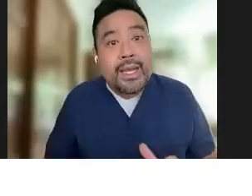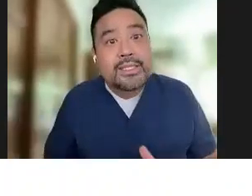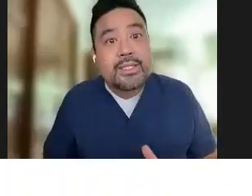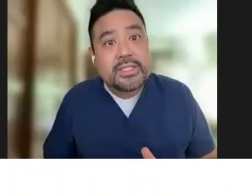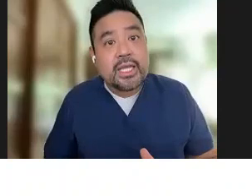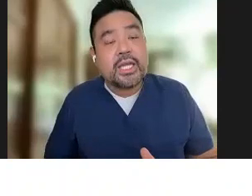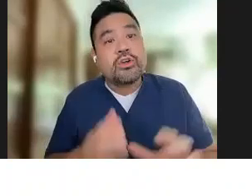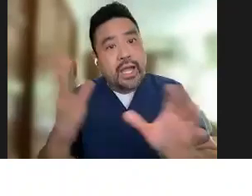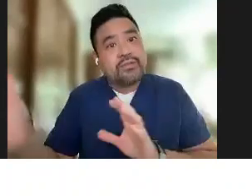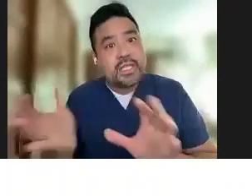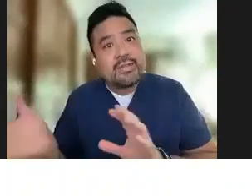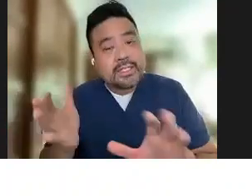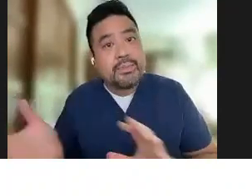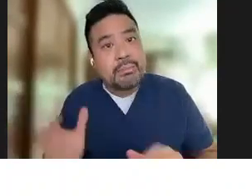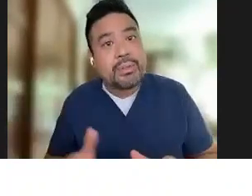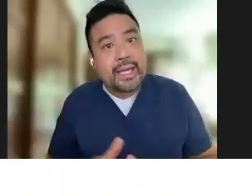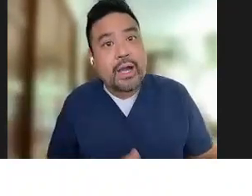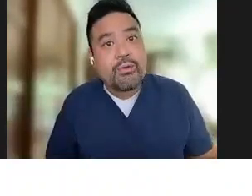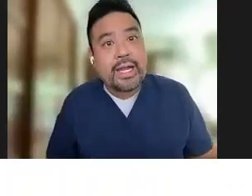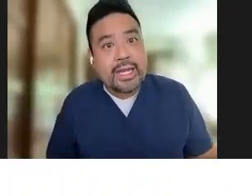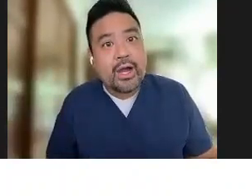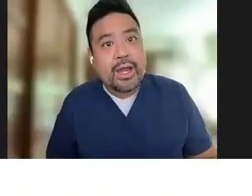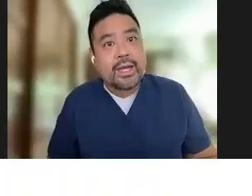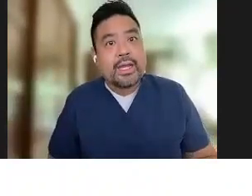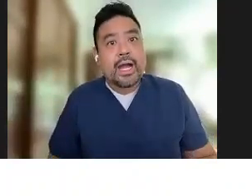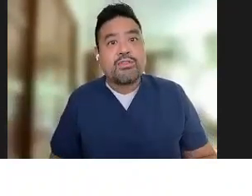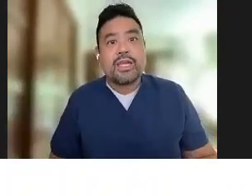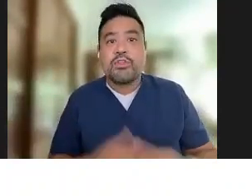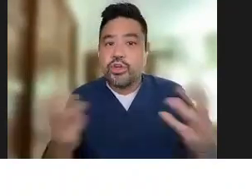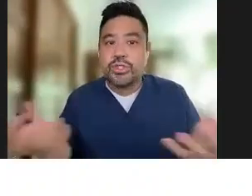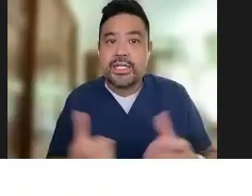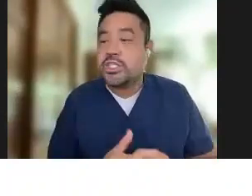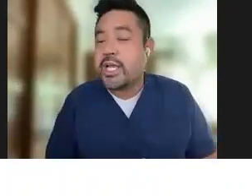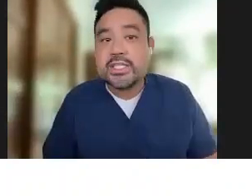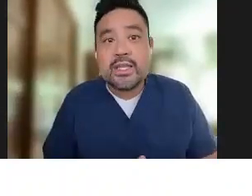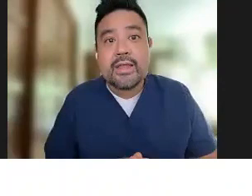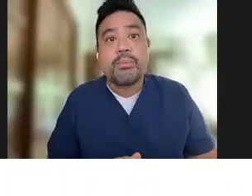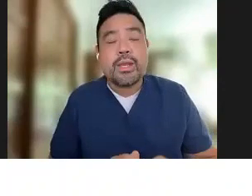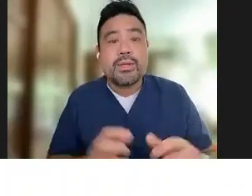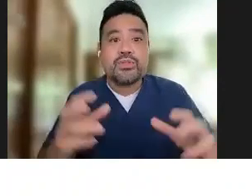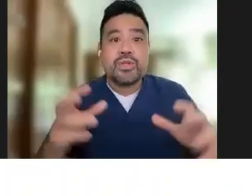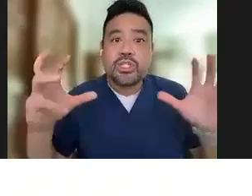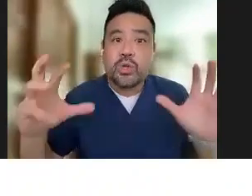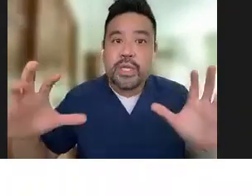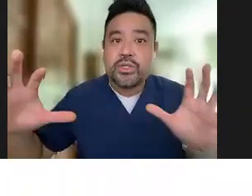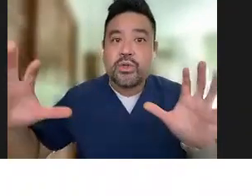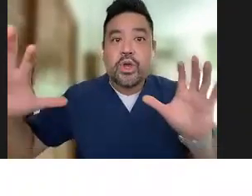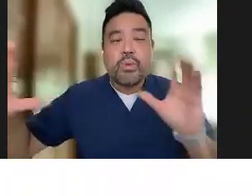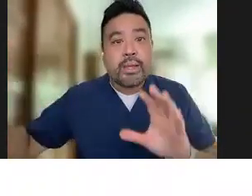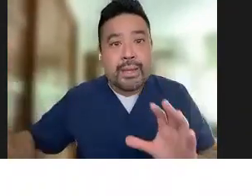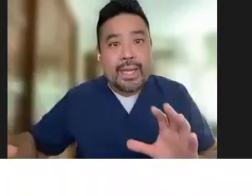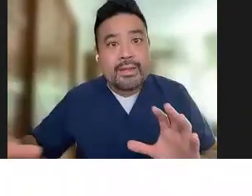that remains to be seen. You're kind of seeing that debate play out right now. And I think in the news, it has suggested that the Biden administration is going